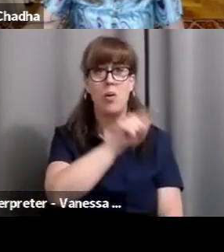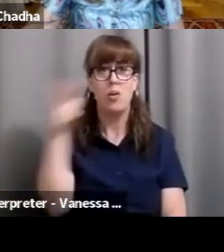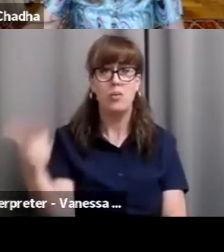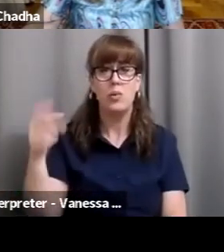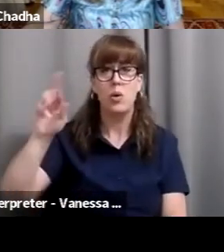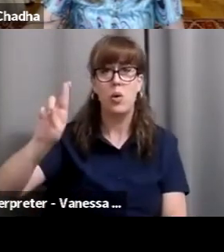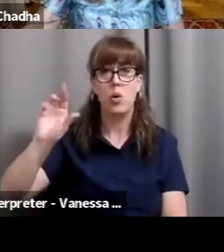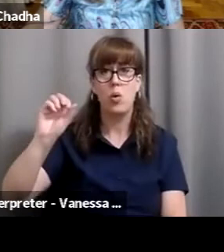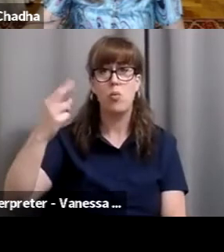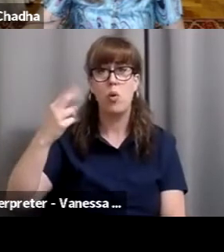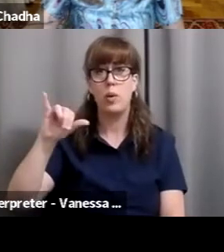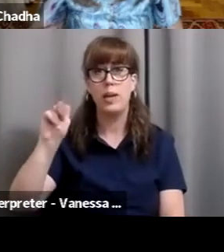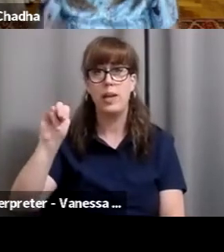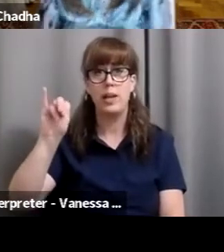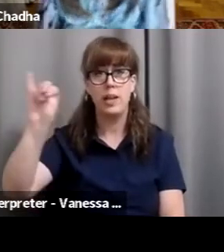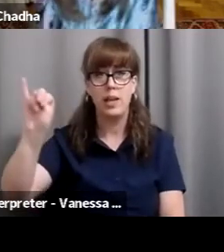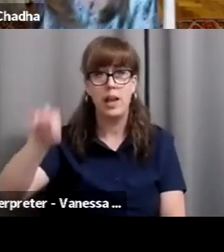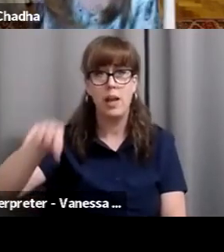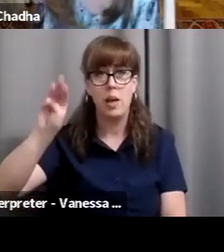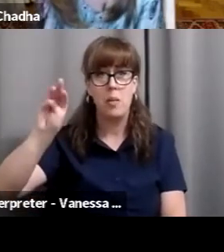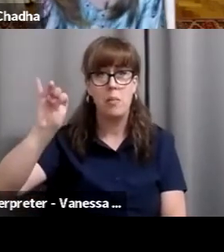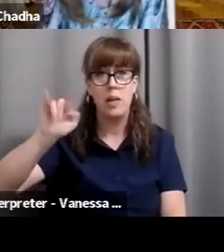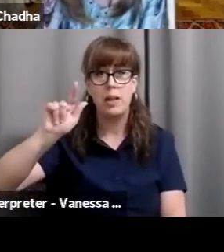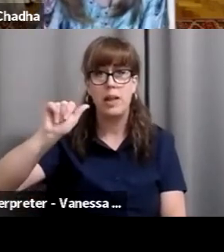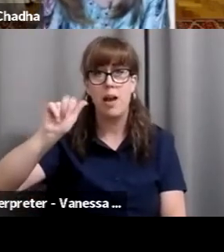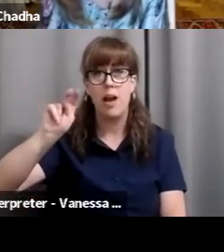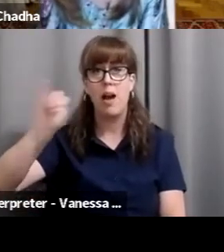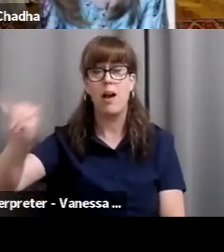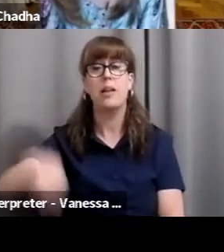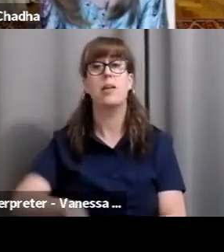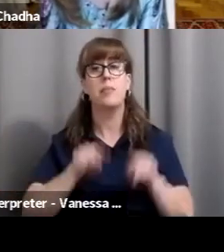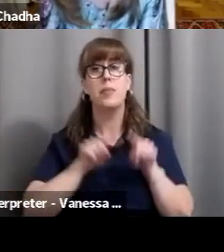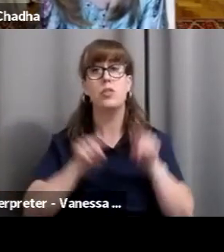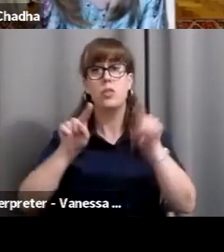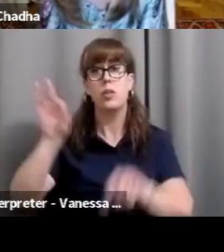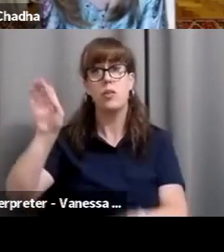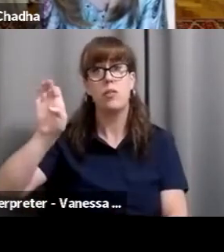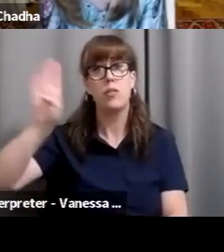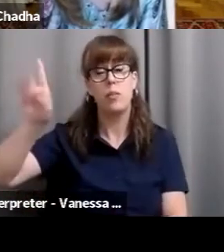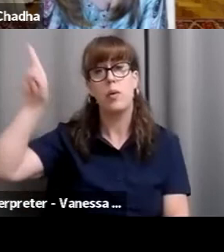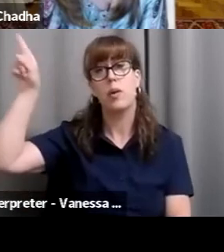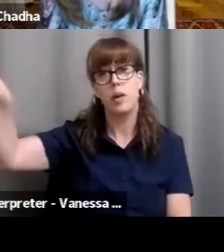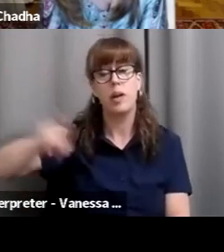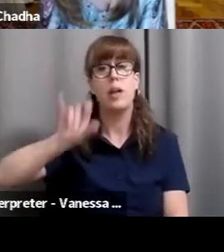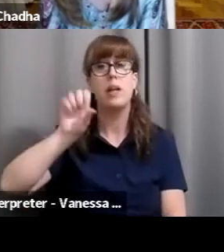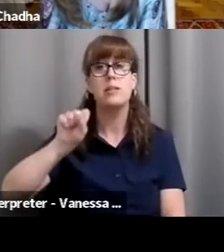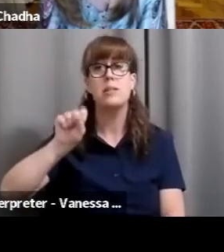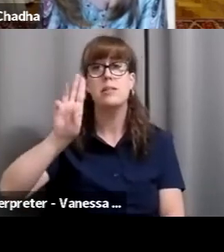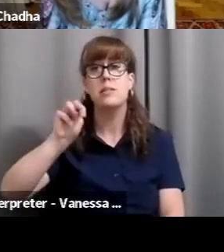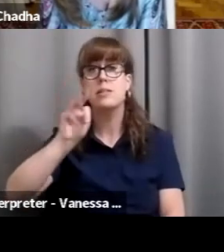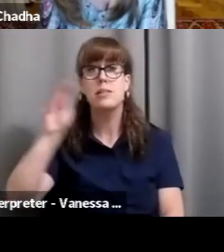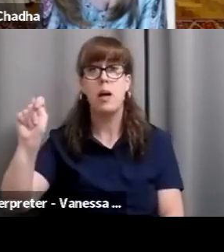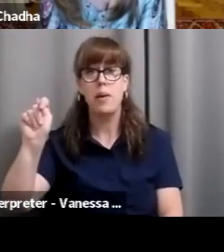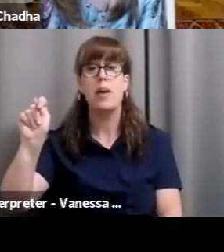And, in February at the We See Equal Summit, P&G announced their commitment to